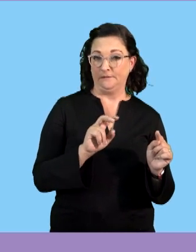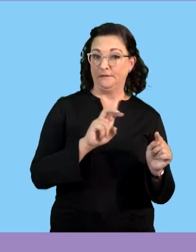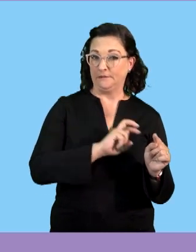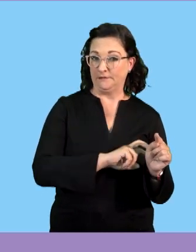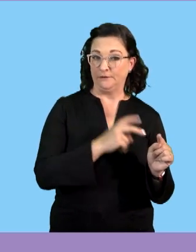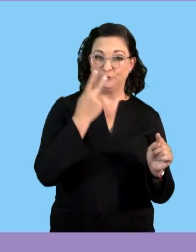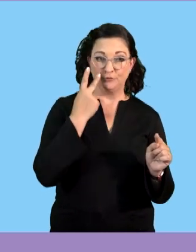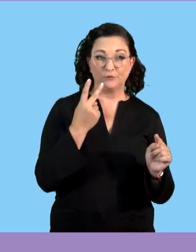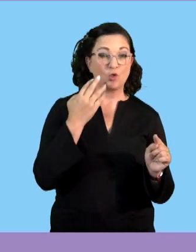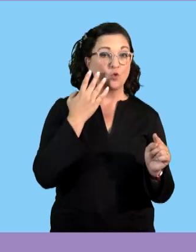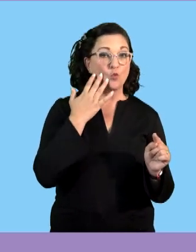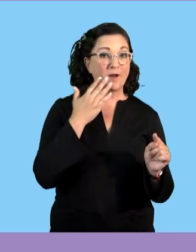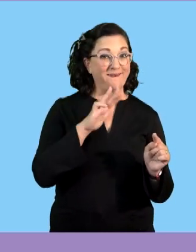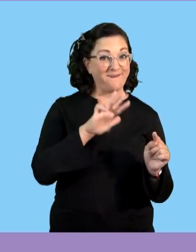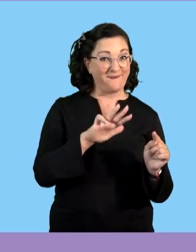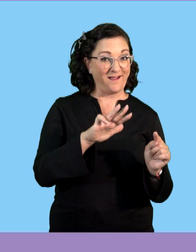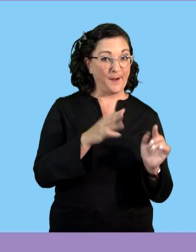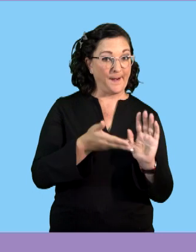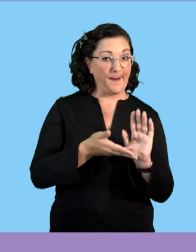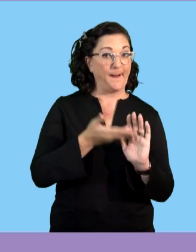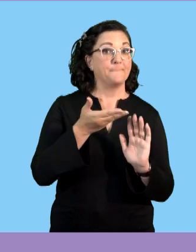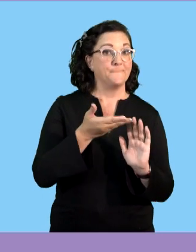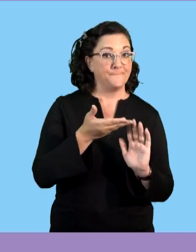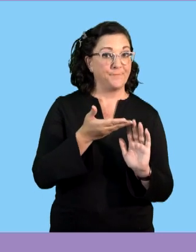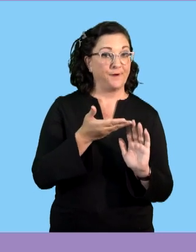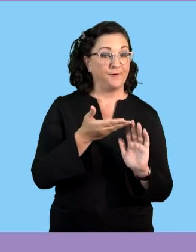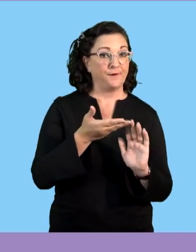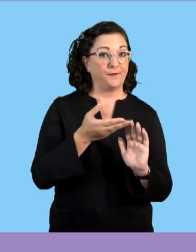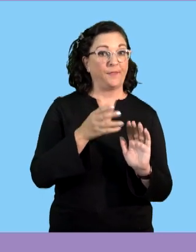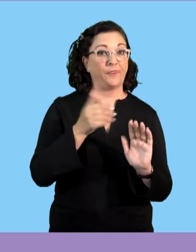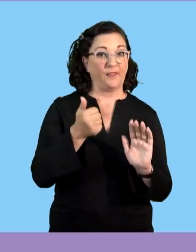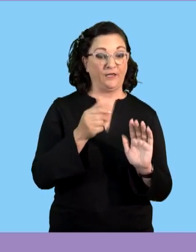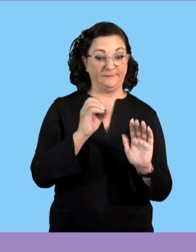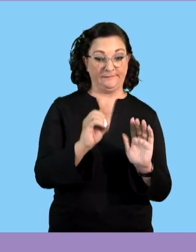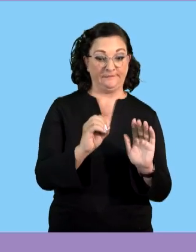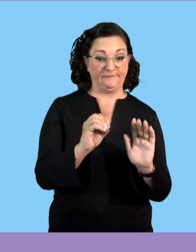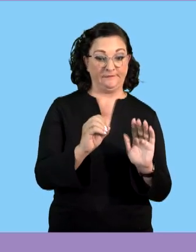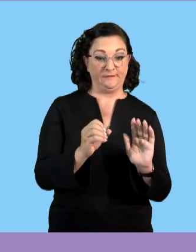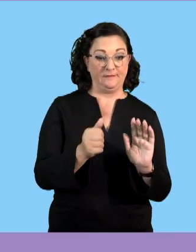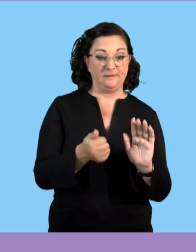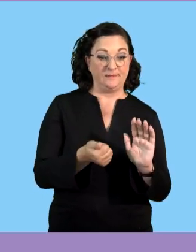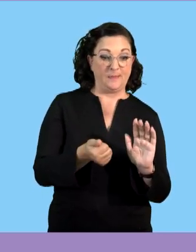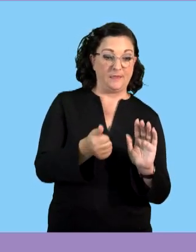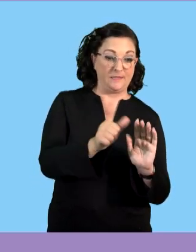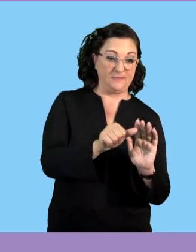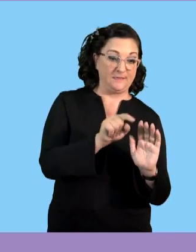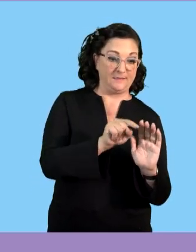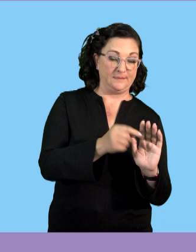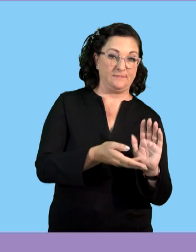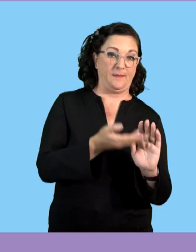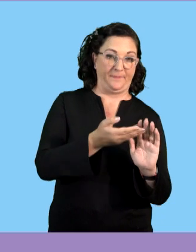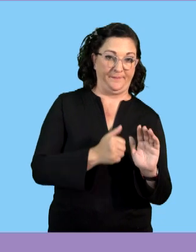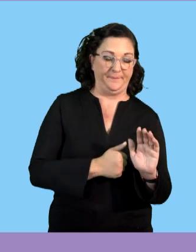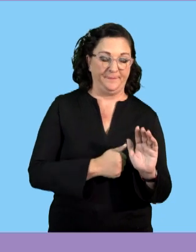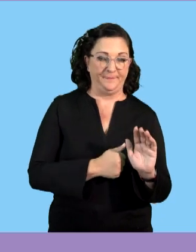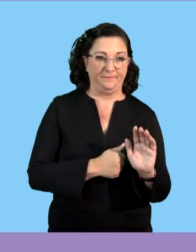note. When rounding up a 9, write a 0 and round up the digit